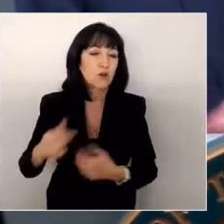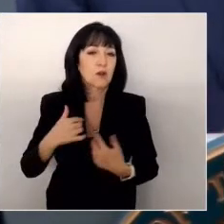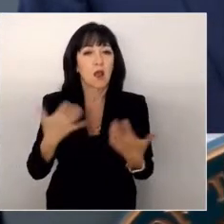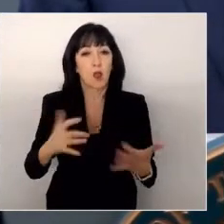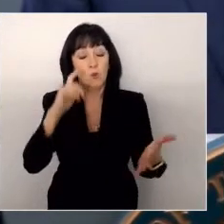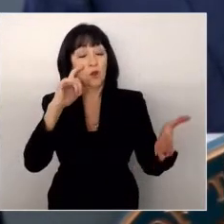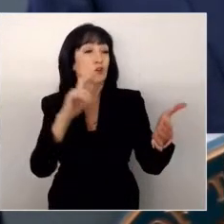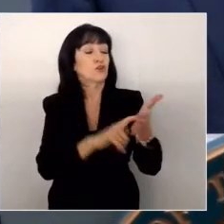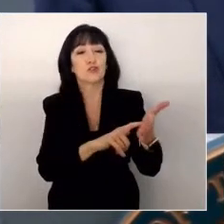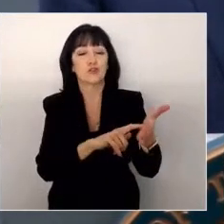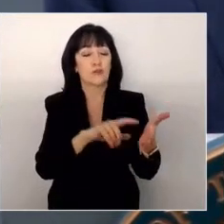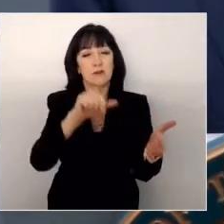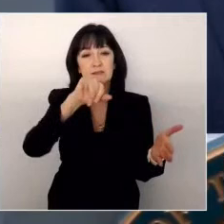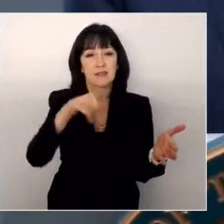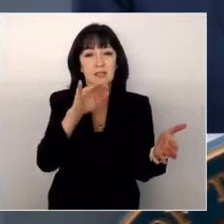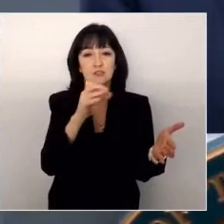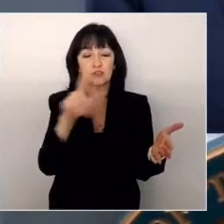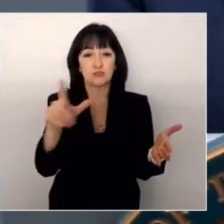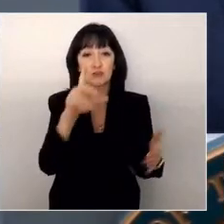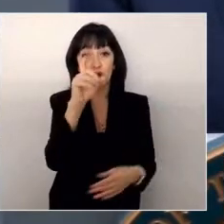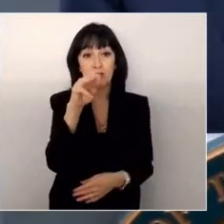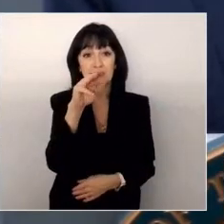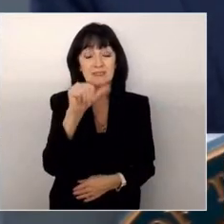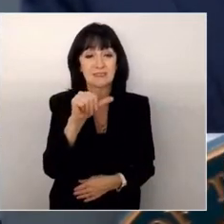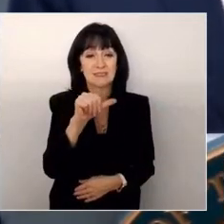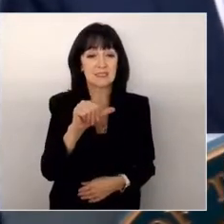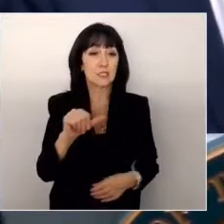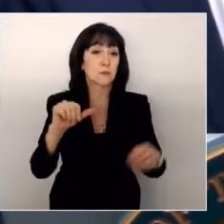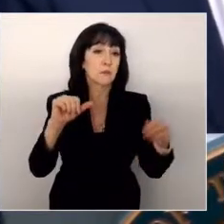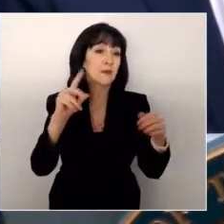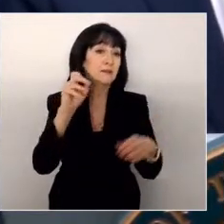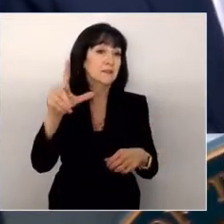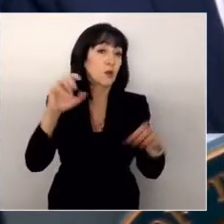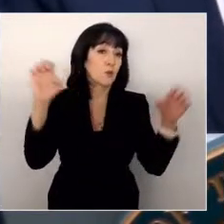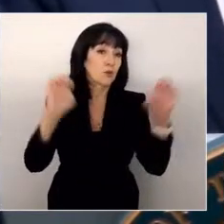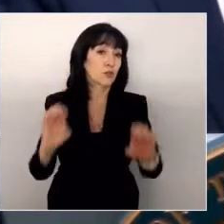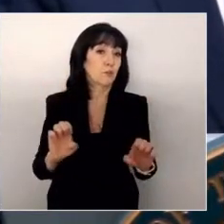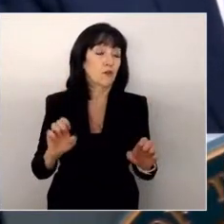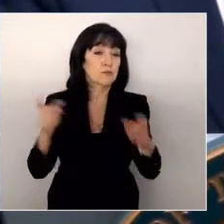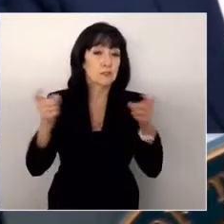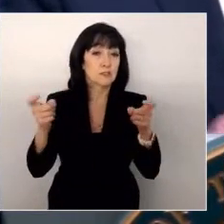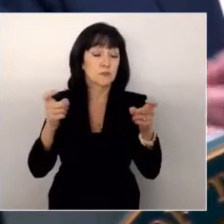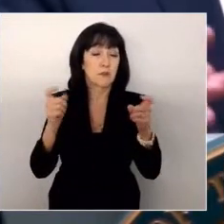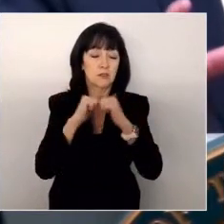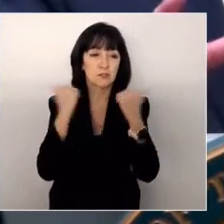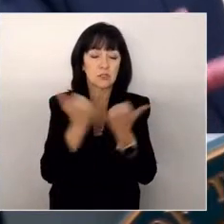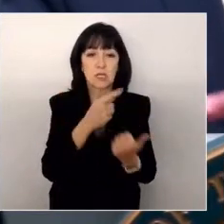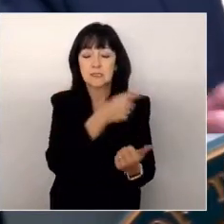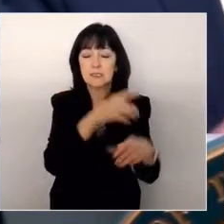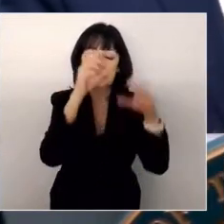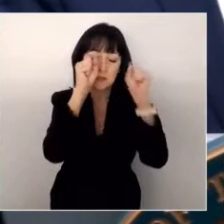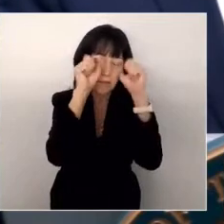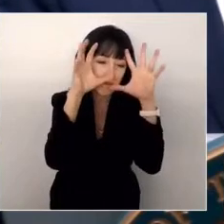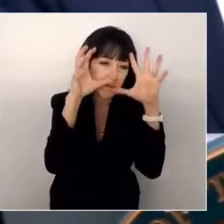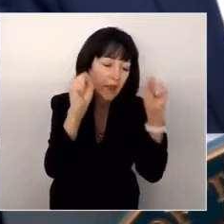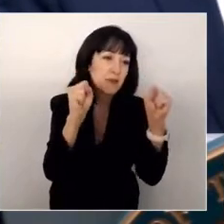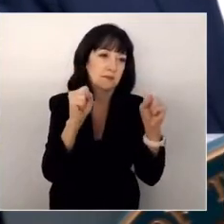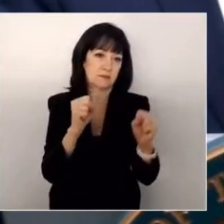amazing. And his team and all our emergency personnel across our state for their great work. They have been